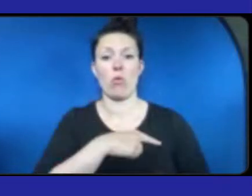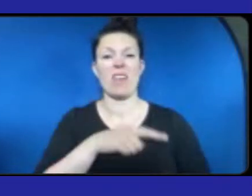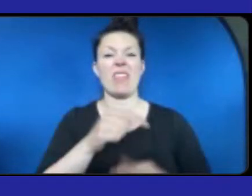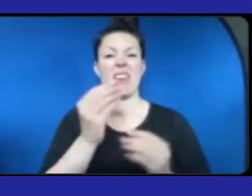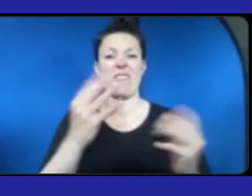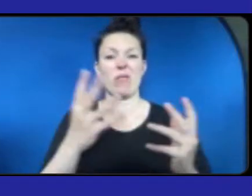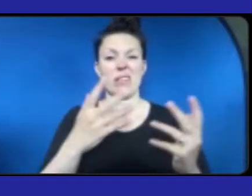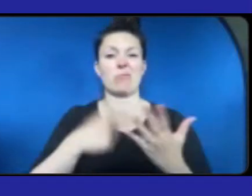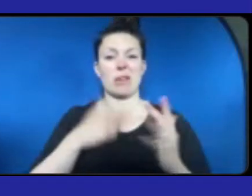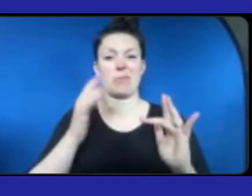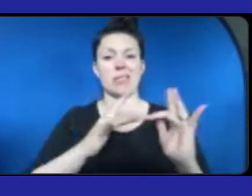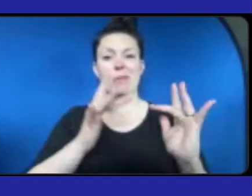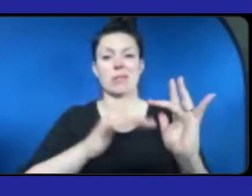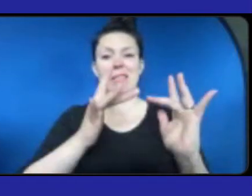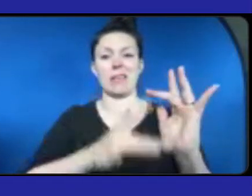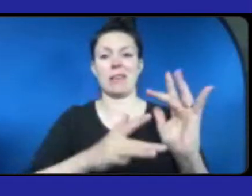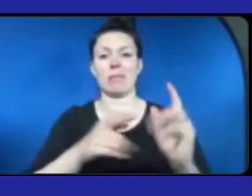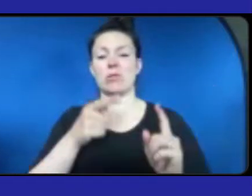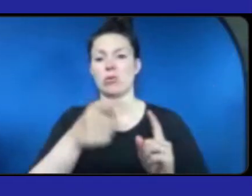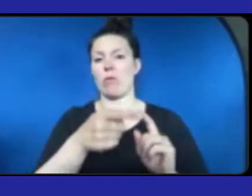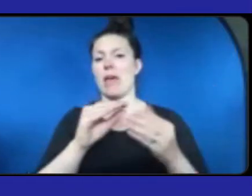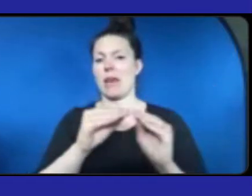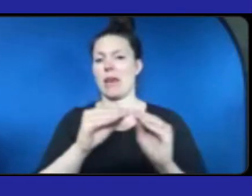note that probably is an overestimate.